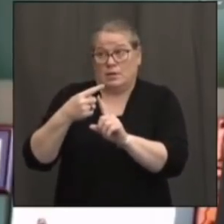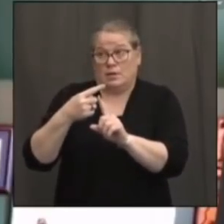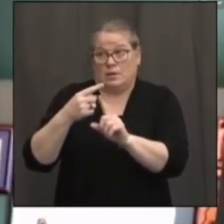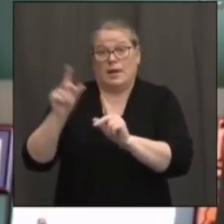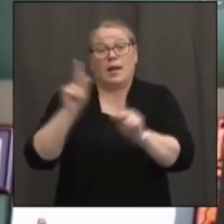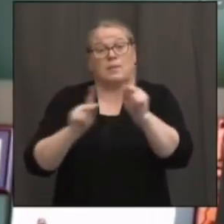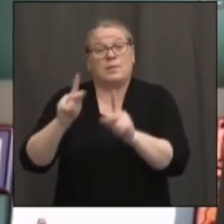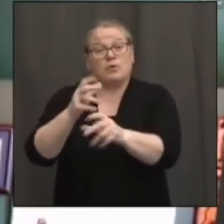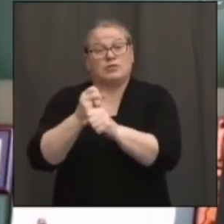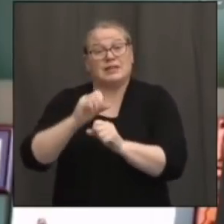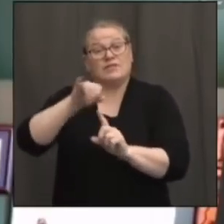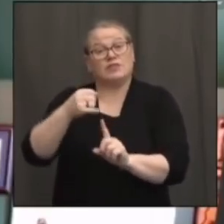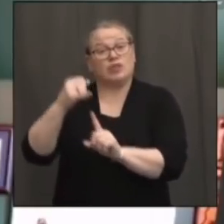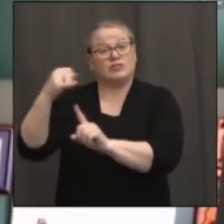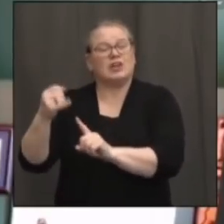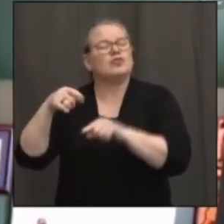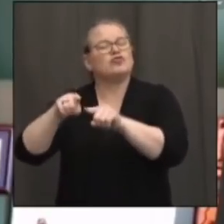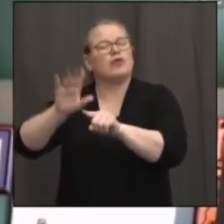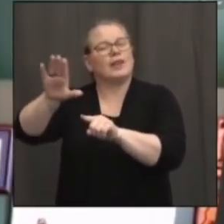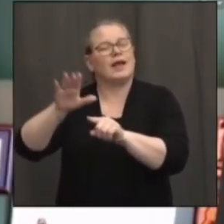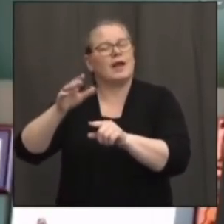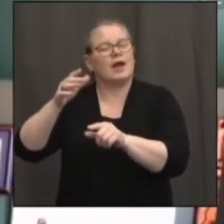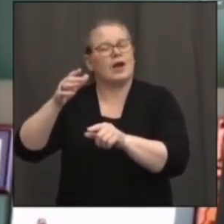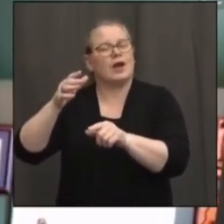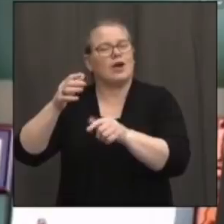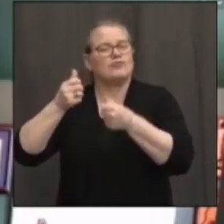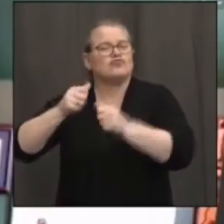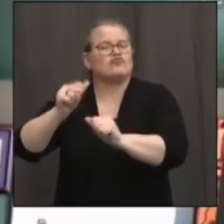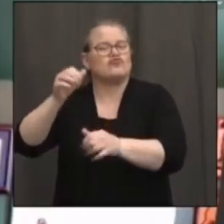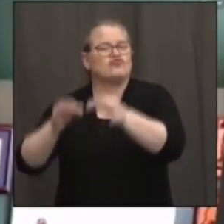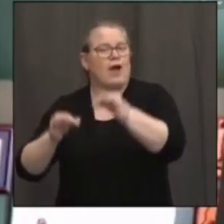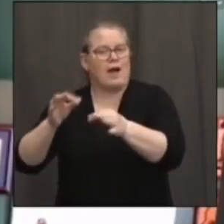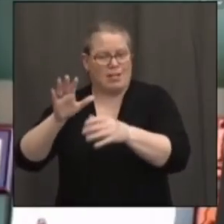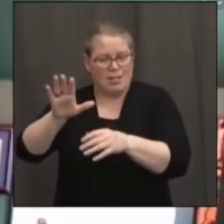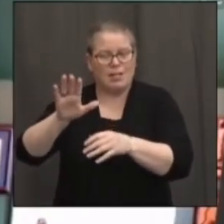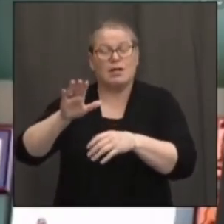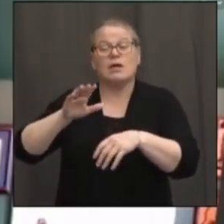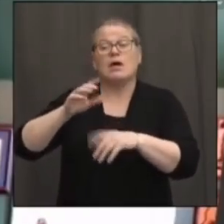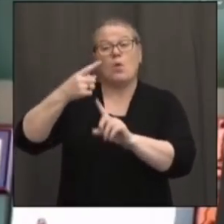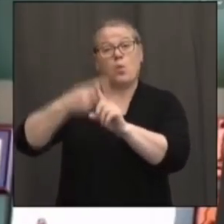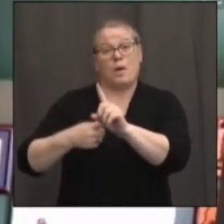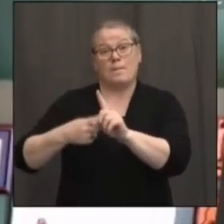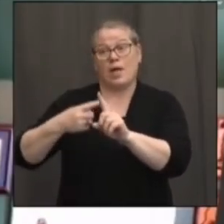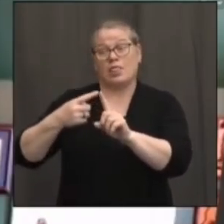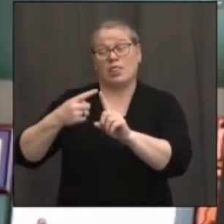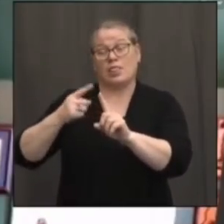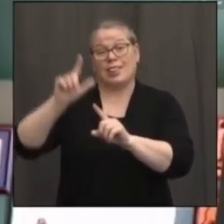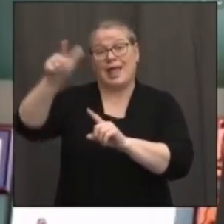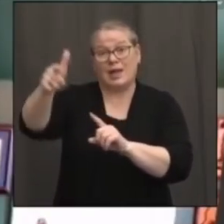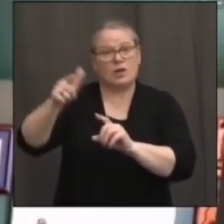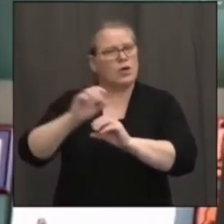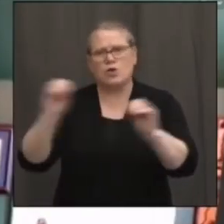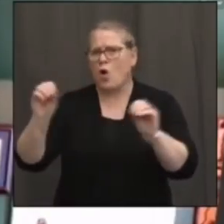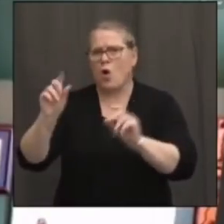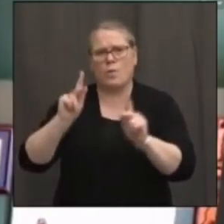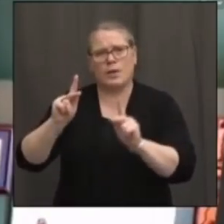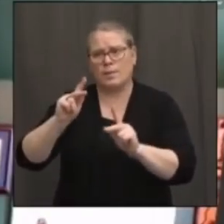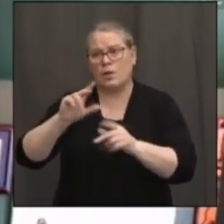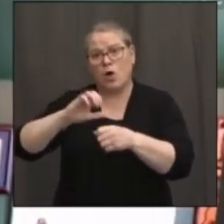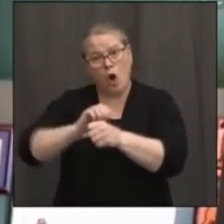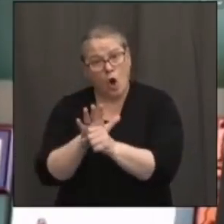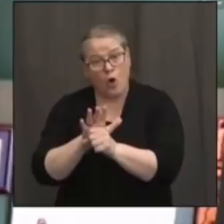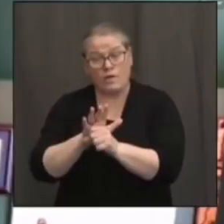individuals received that vaccine in the clinical trial, there were no hospitalizations as a result of COVID-19, and there were no deaths. due